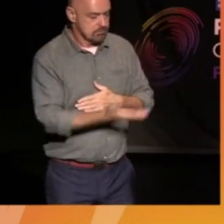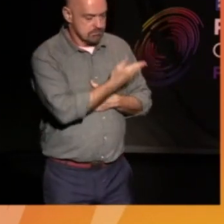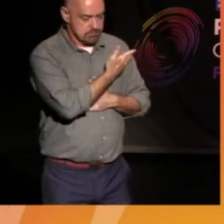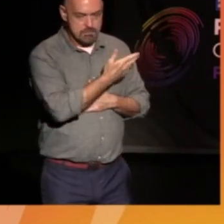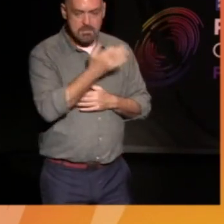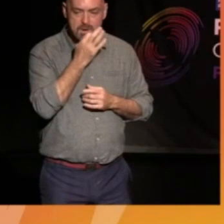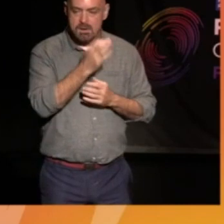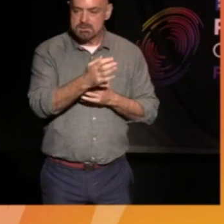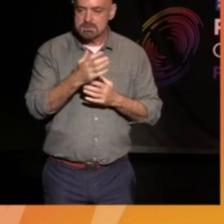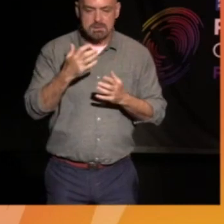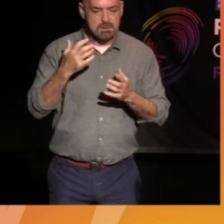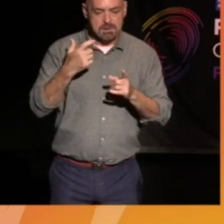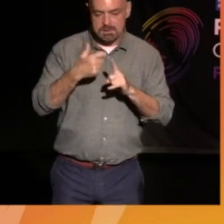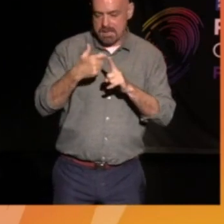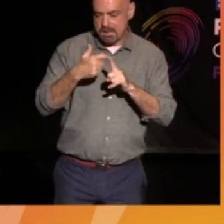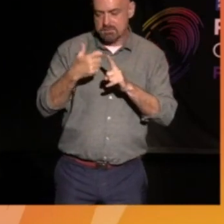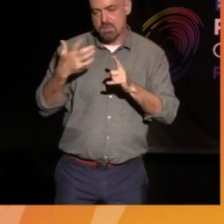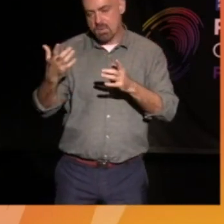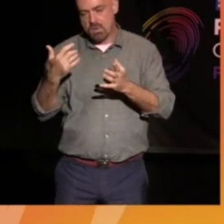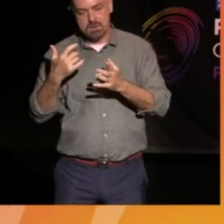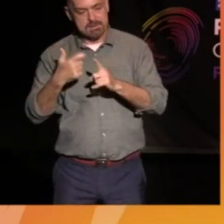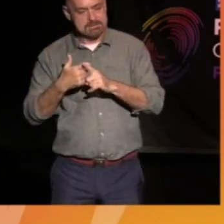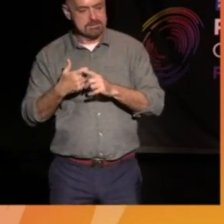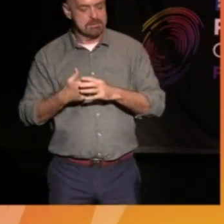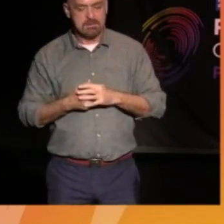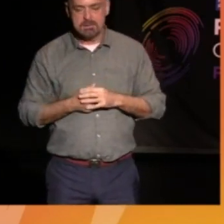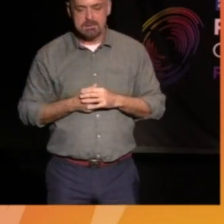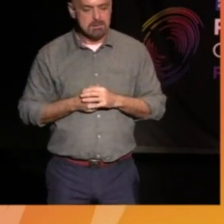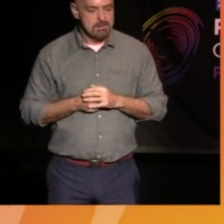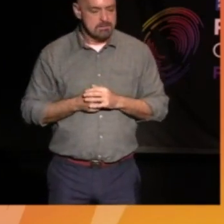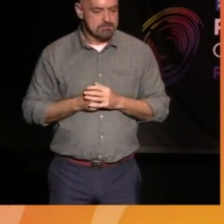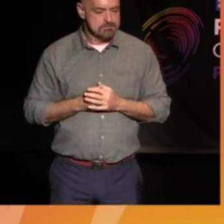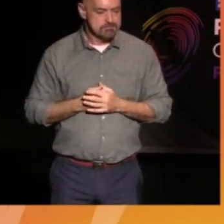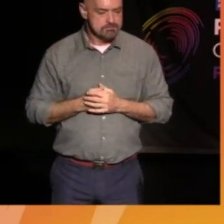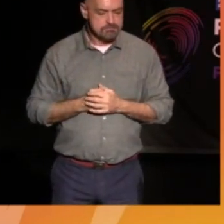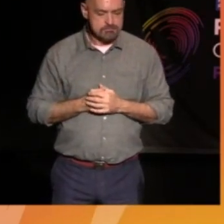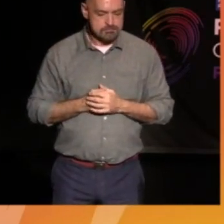either Kailash or Kinsu? Yeah?